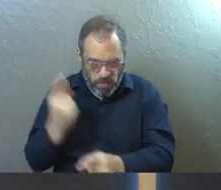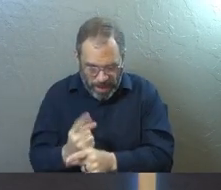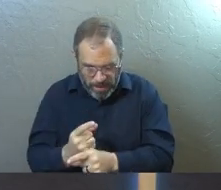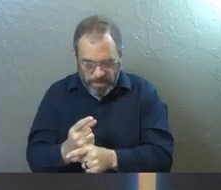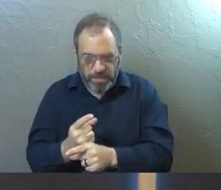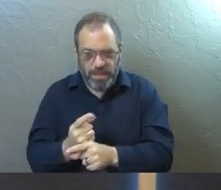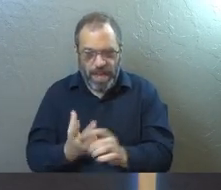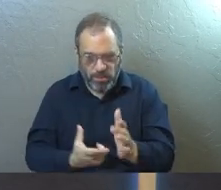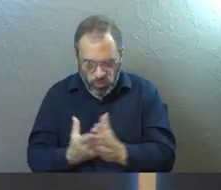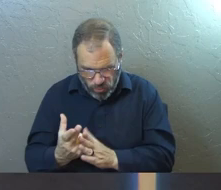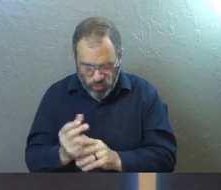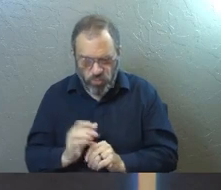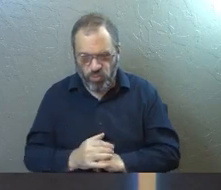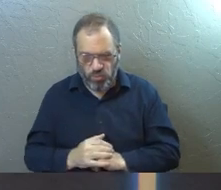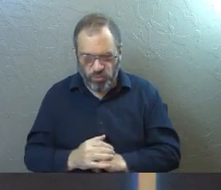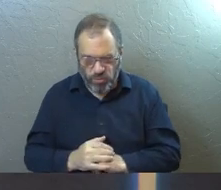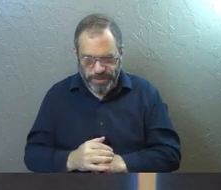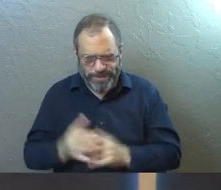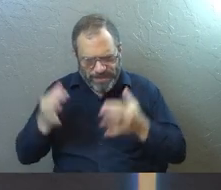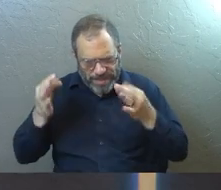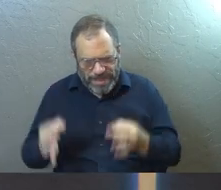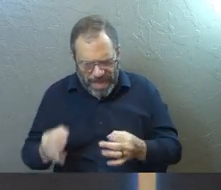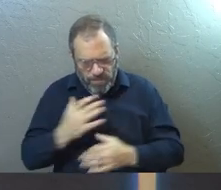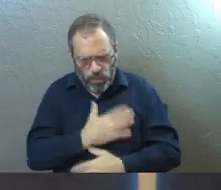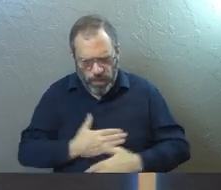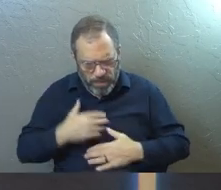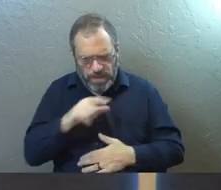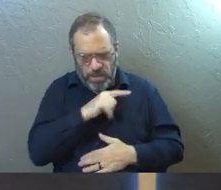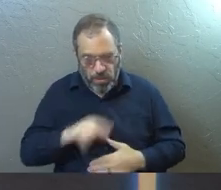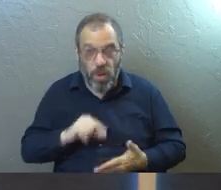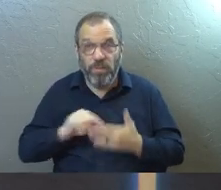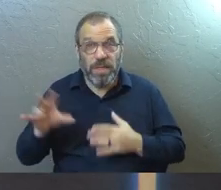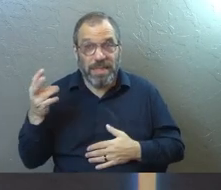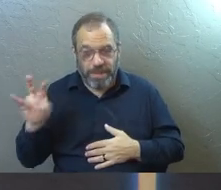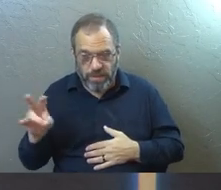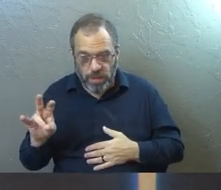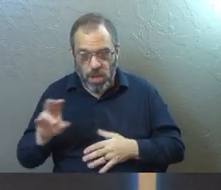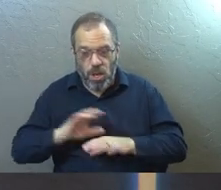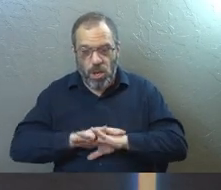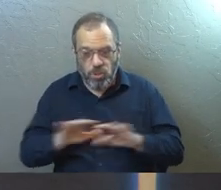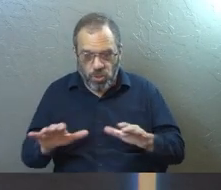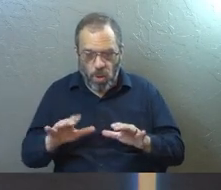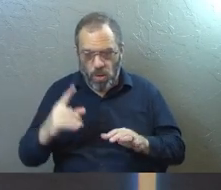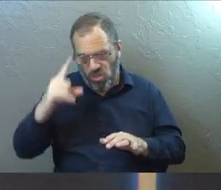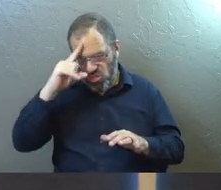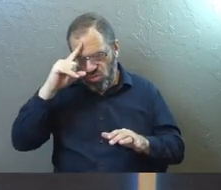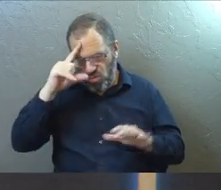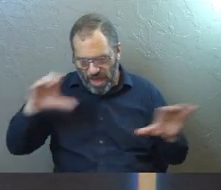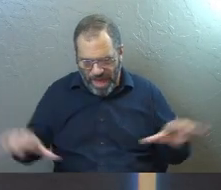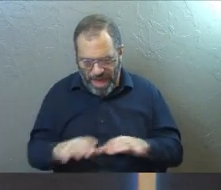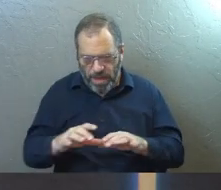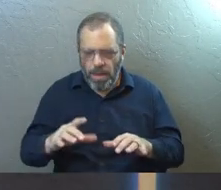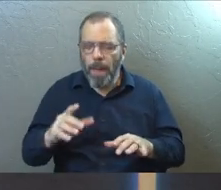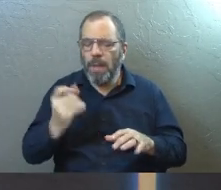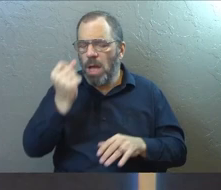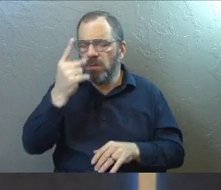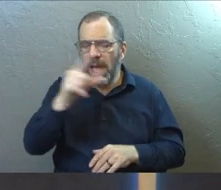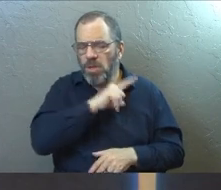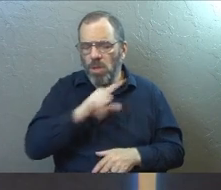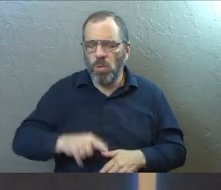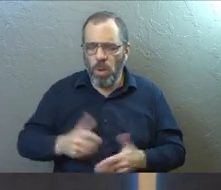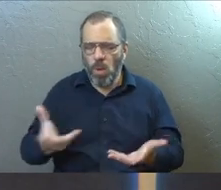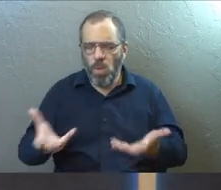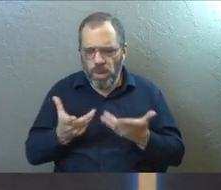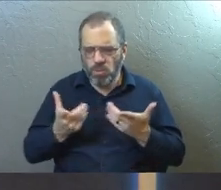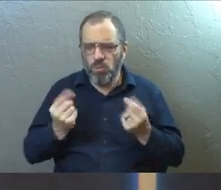right and true. Carefully determine what pleases the Lord. In verse 17, don't act thoughtlessly, but understand what the Lord wants